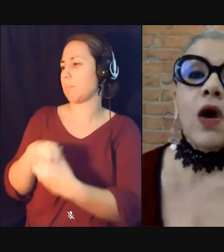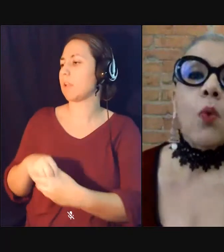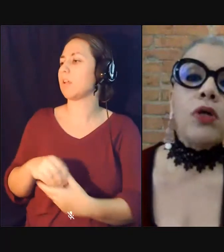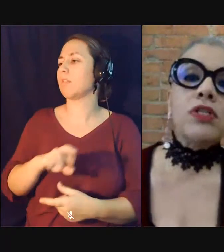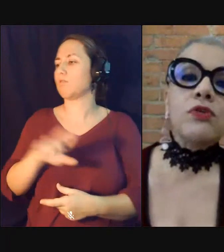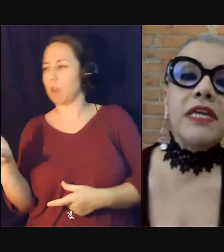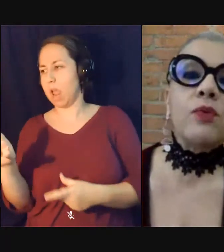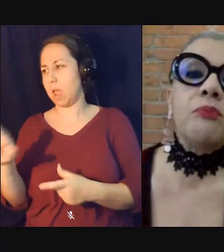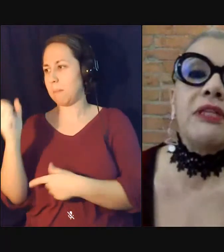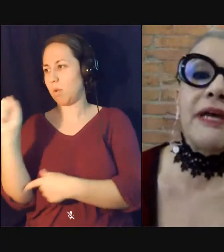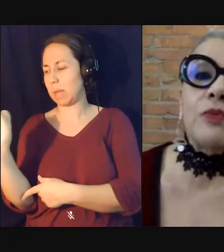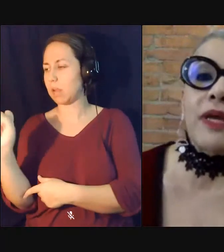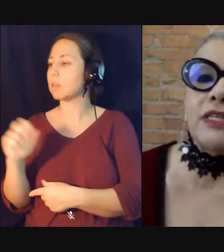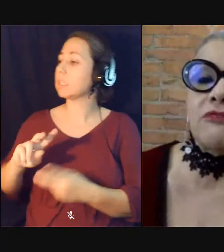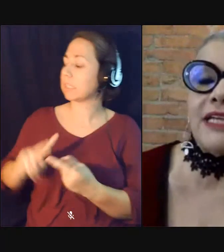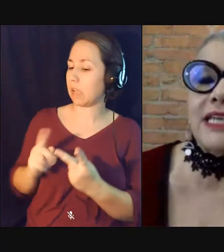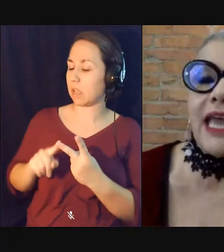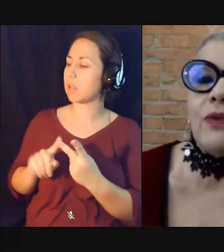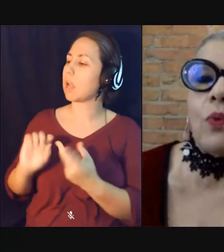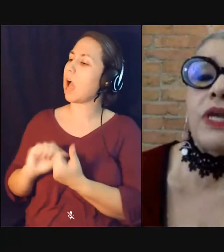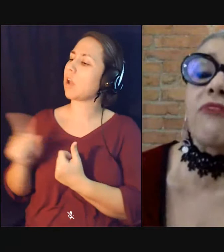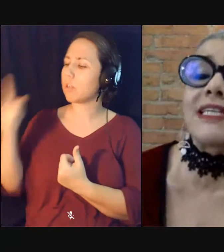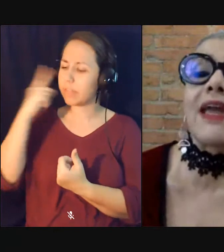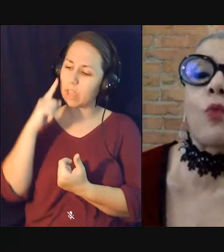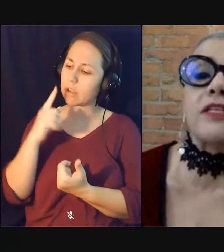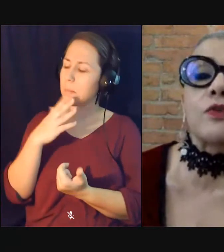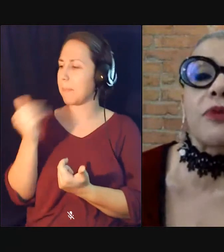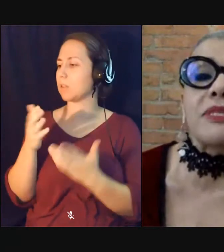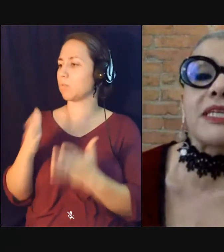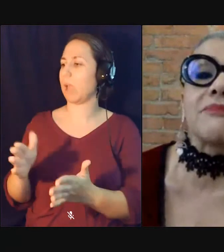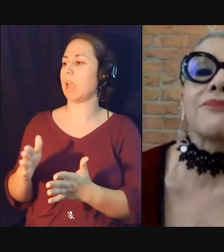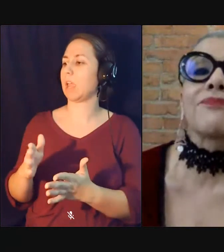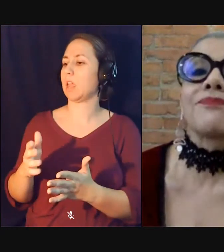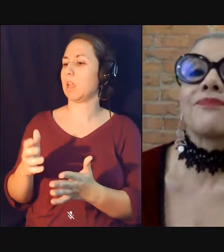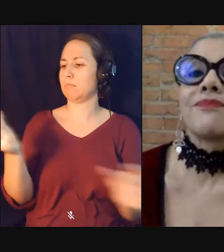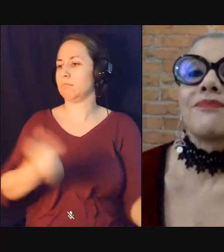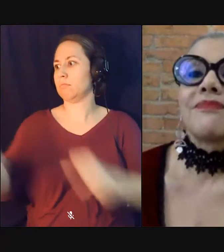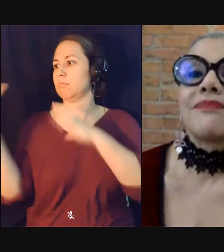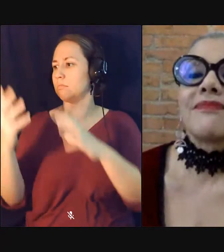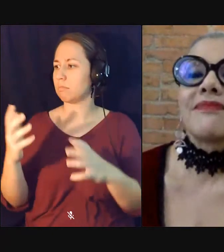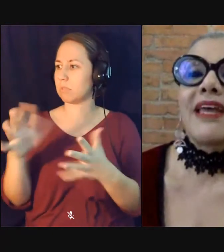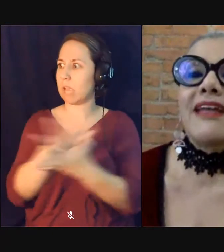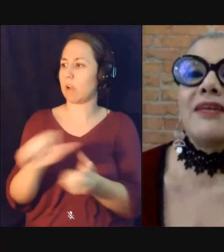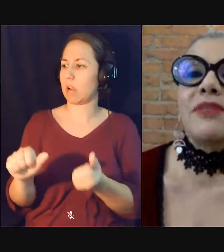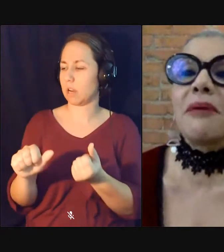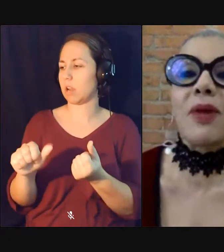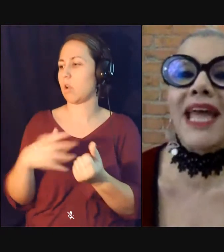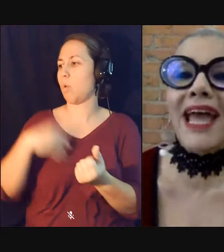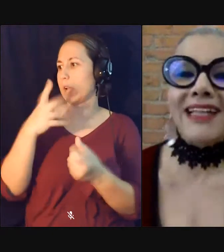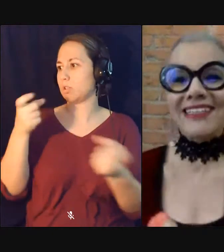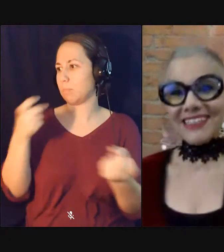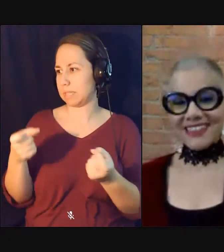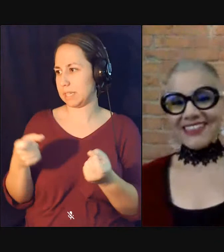second, what do you think would be the best way to eradicate white supremacy? Okay, so